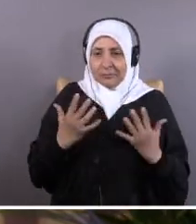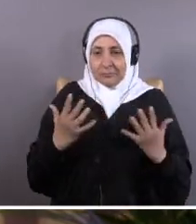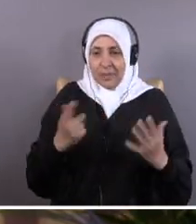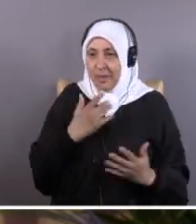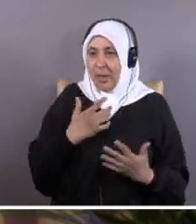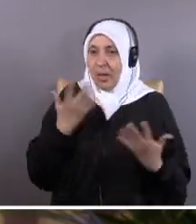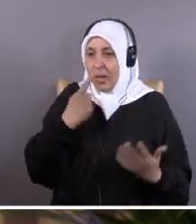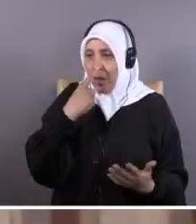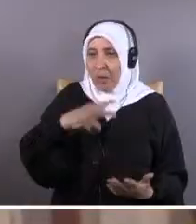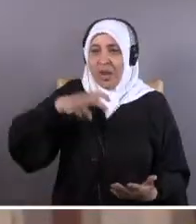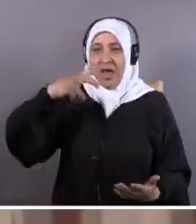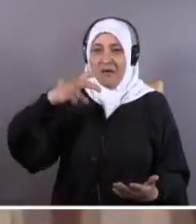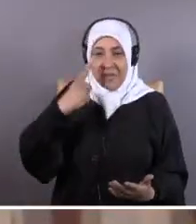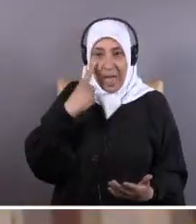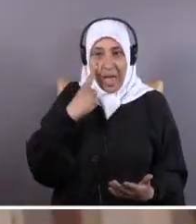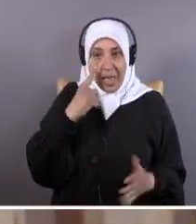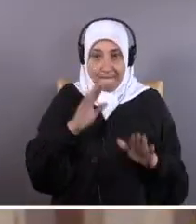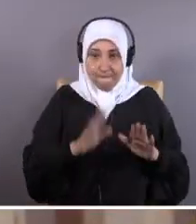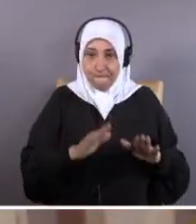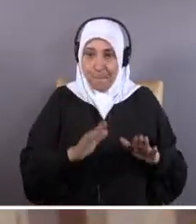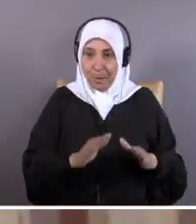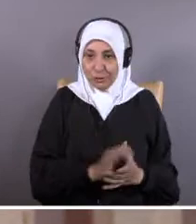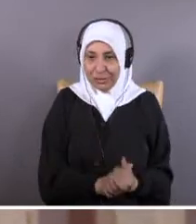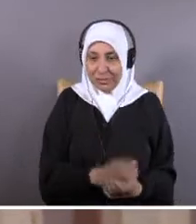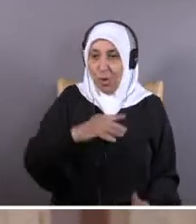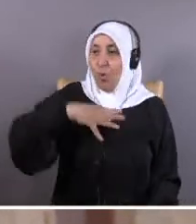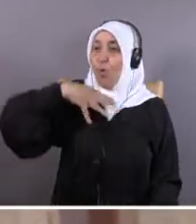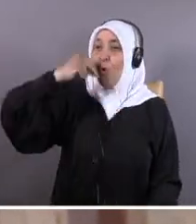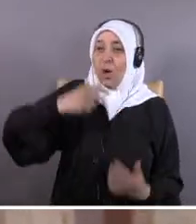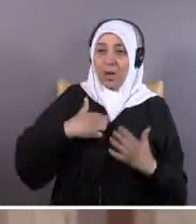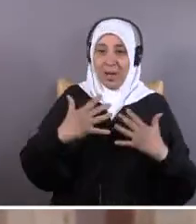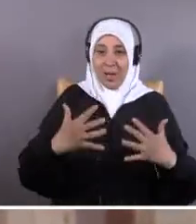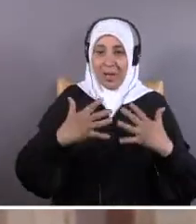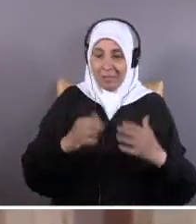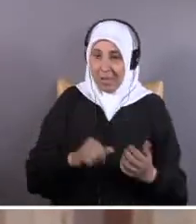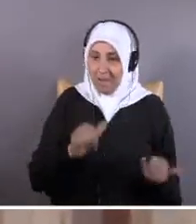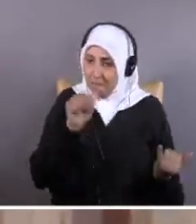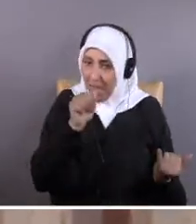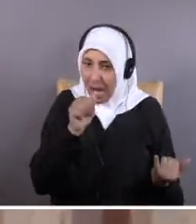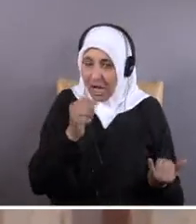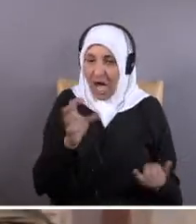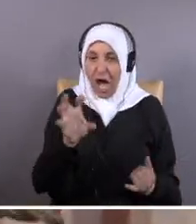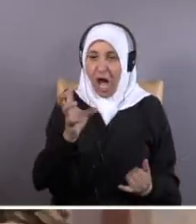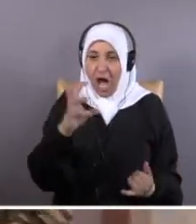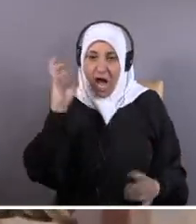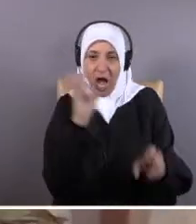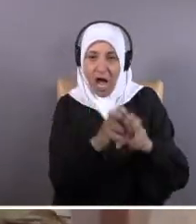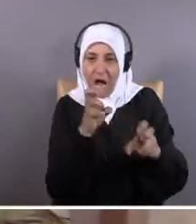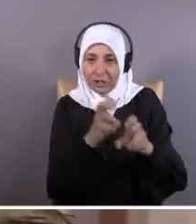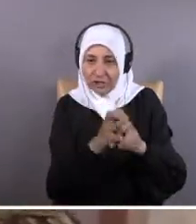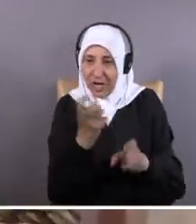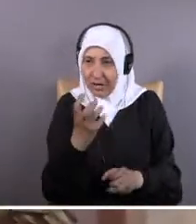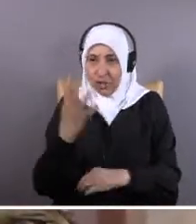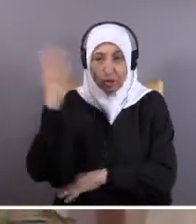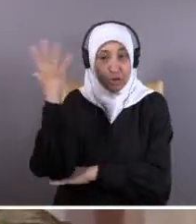Everything has a spirit, the water, the rocks, the trees.